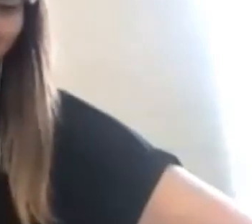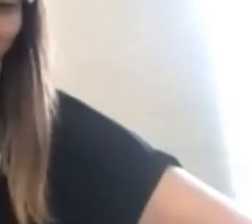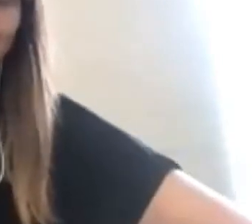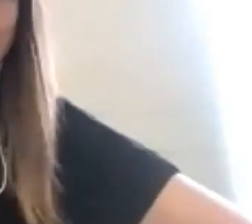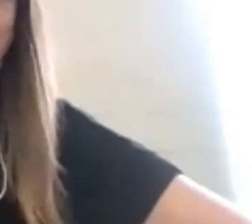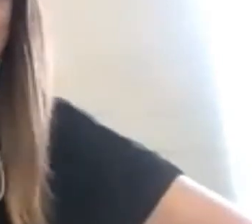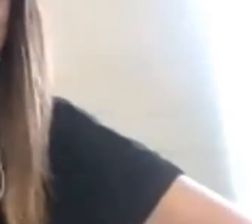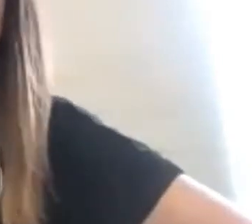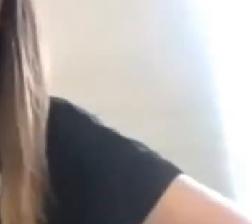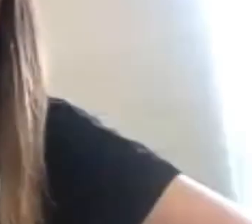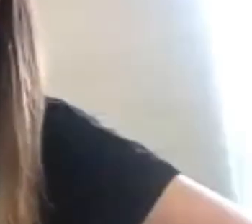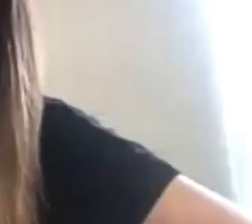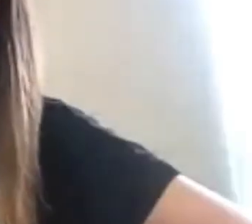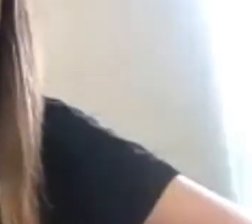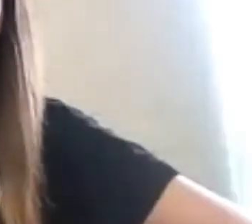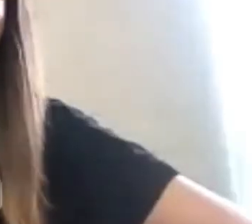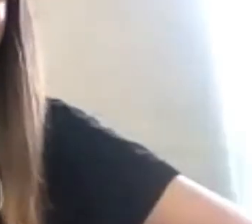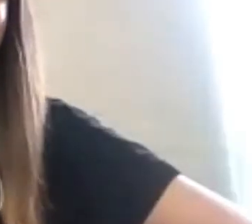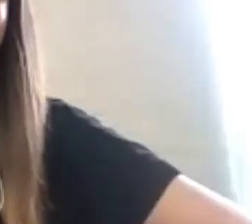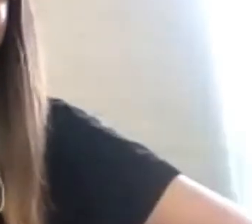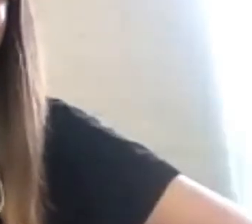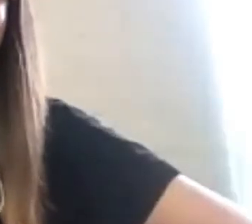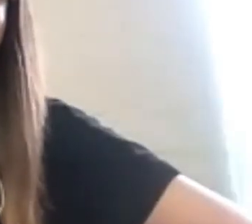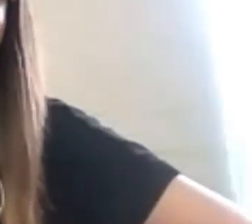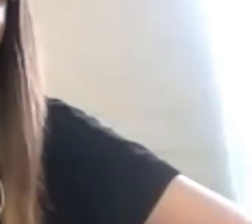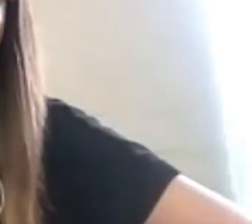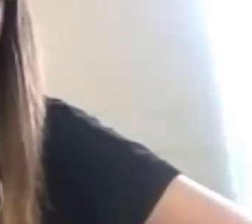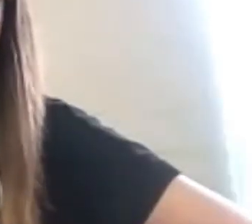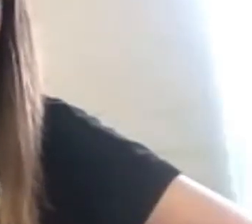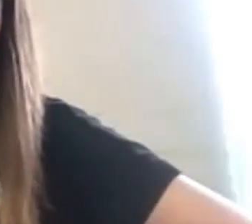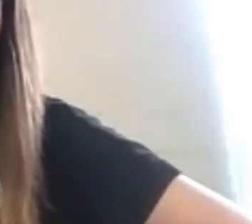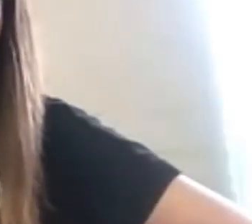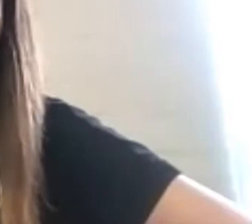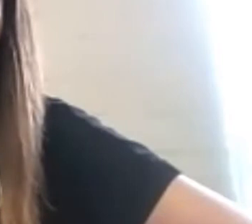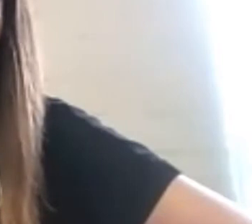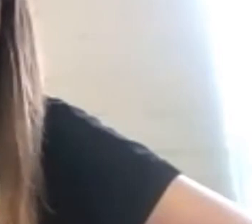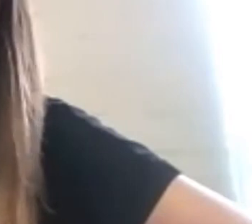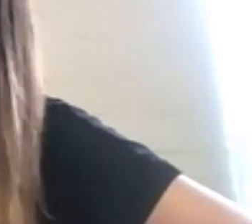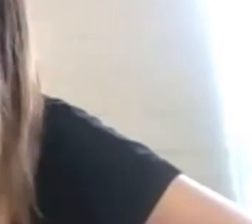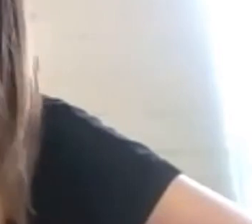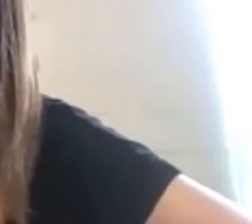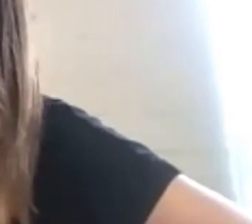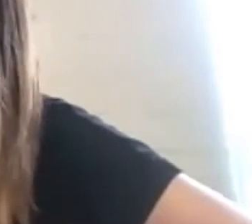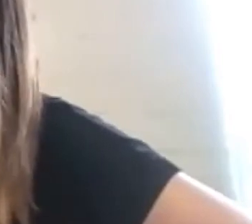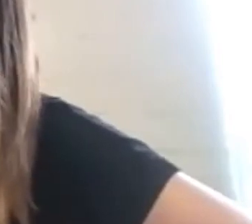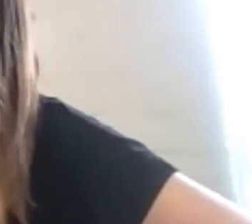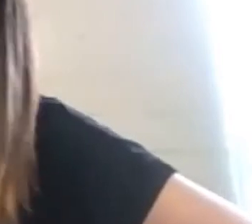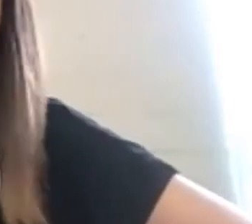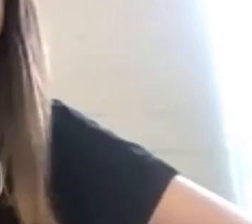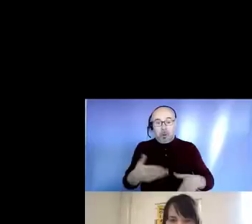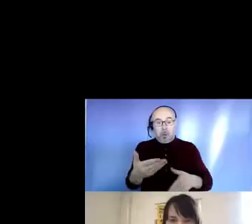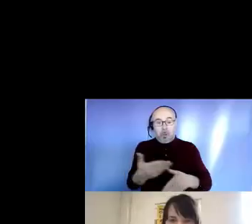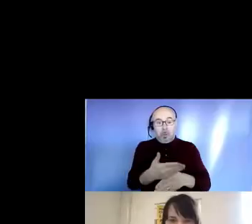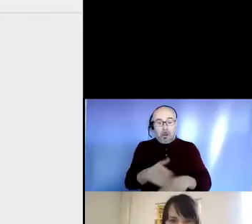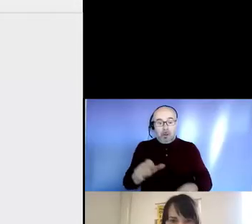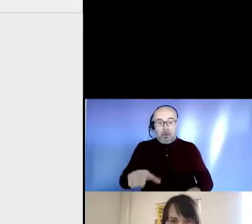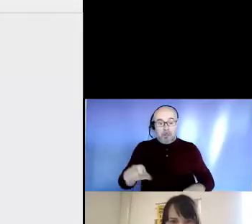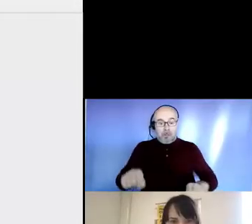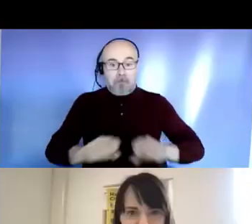everyone. So here we go. This is the moment of truth, as always.